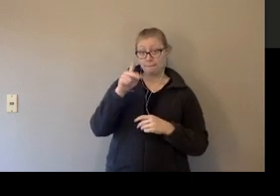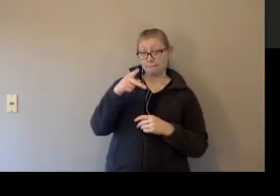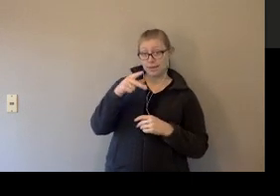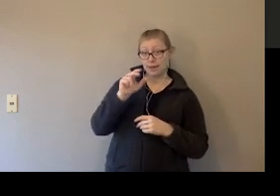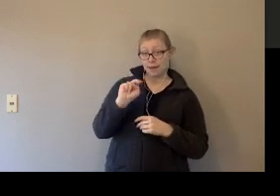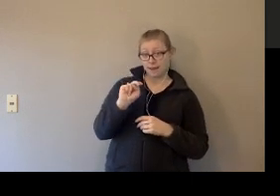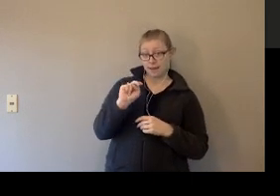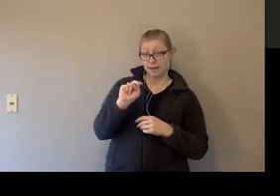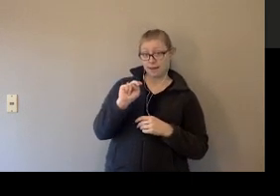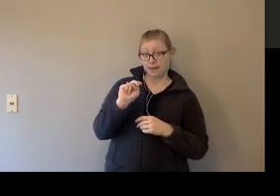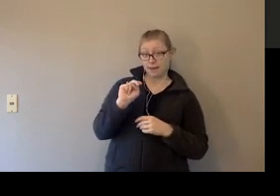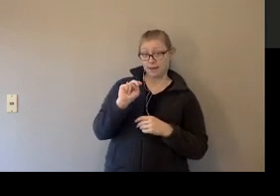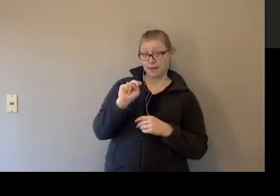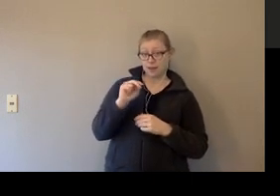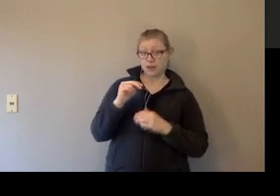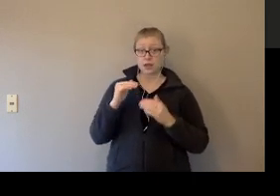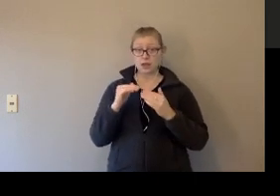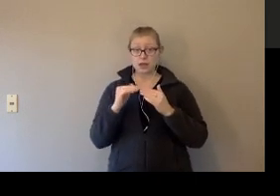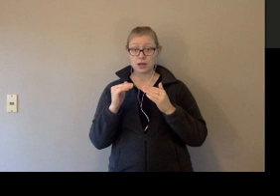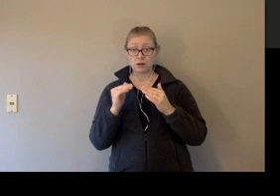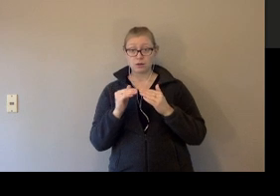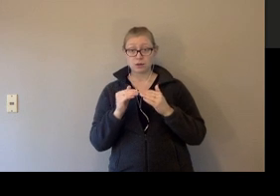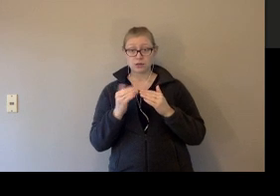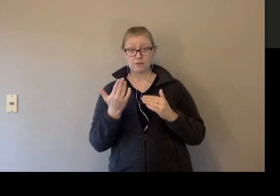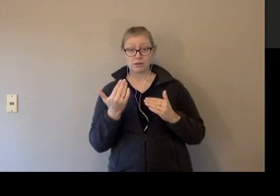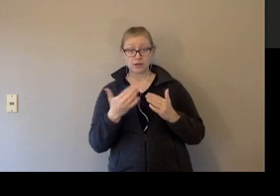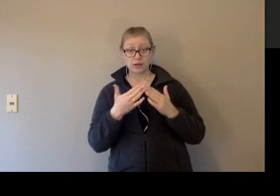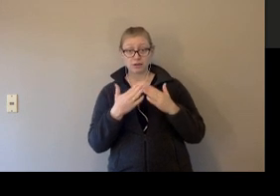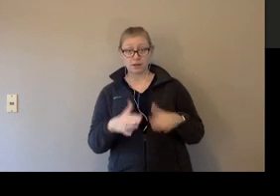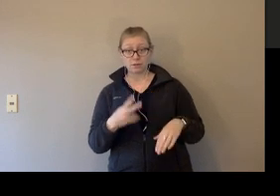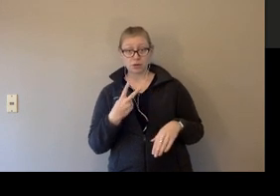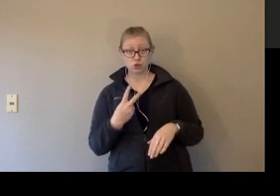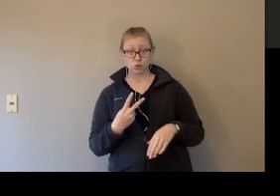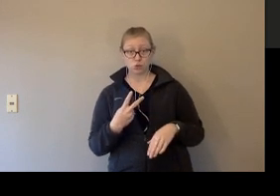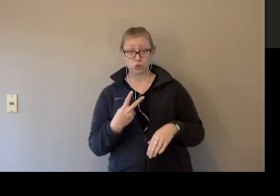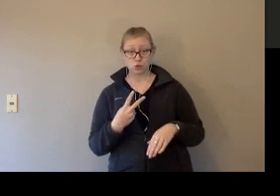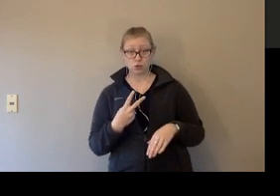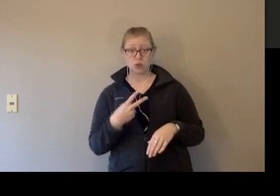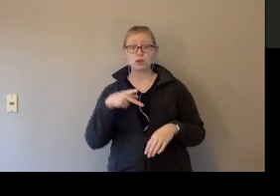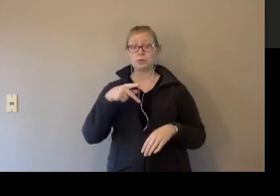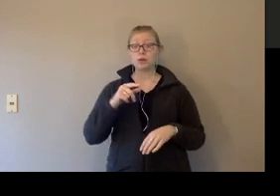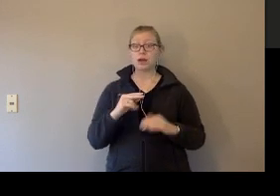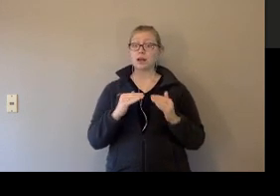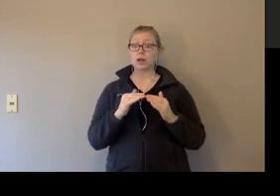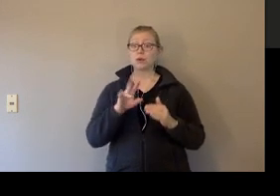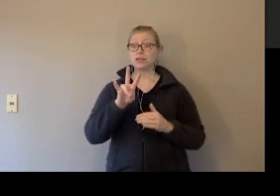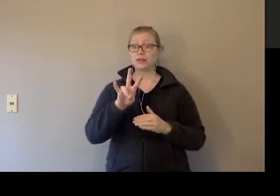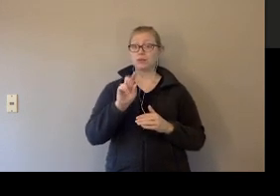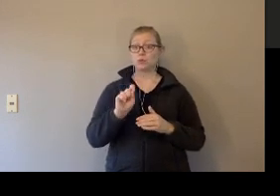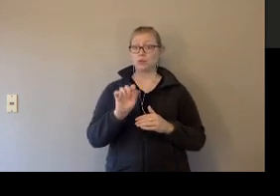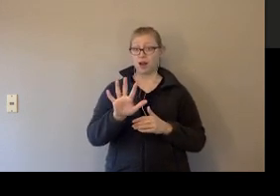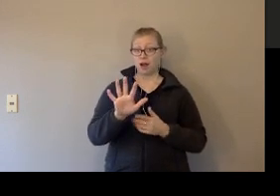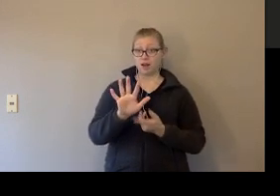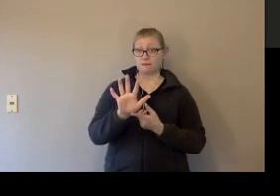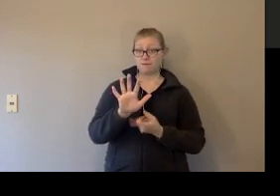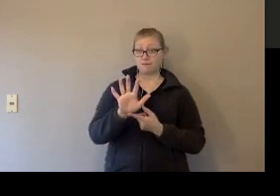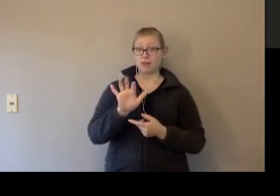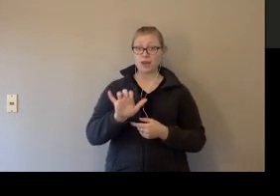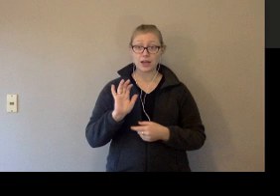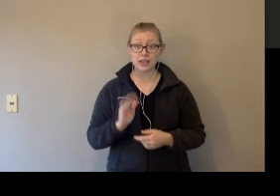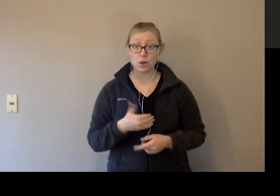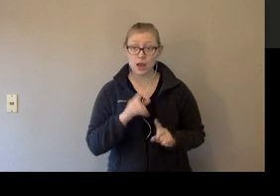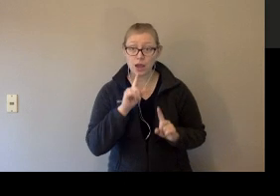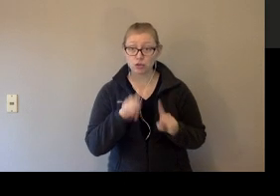to 15 divided by 2. That means Pn is equal to 7.5. And that's our